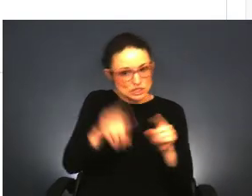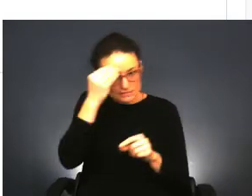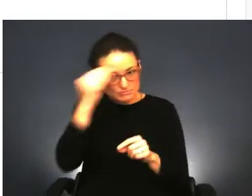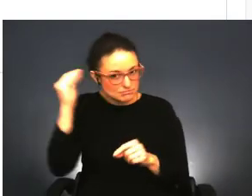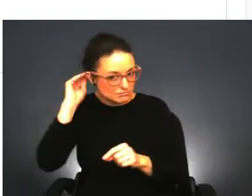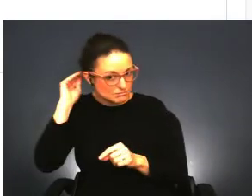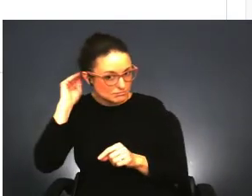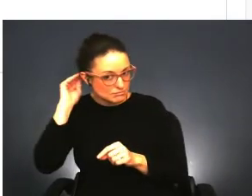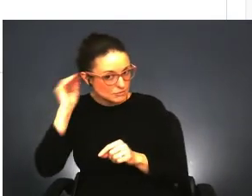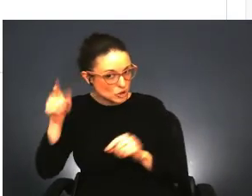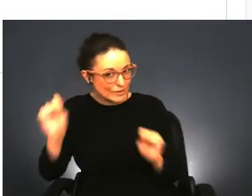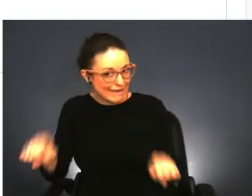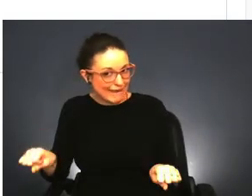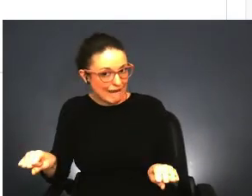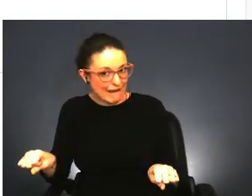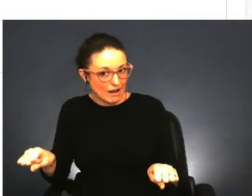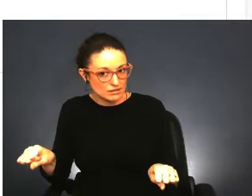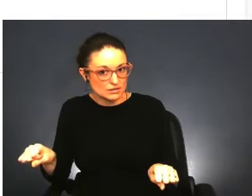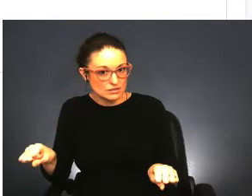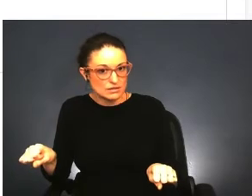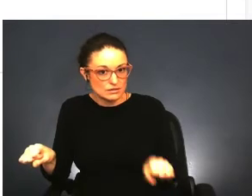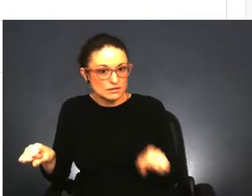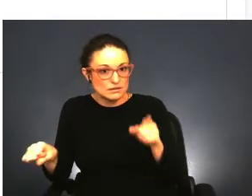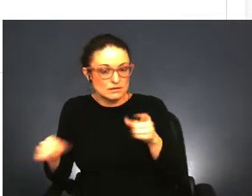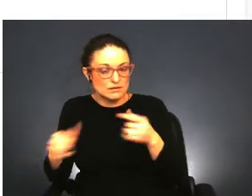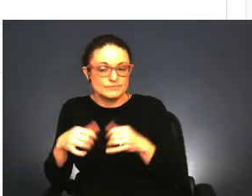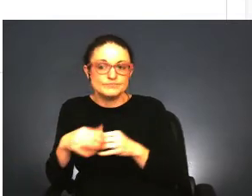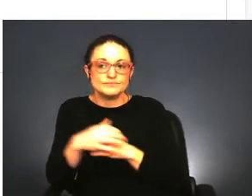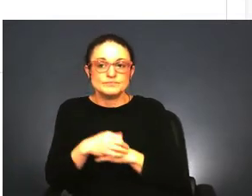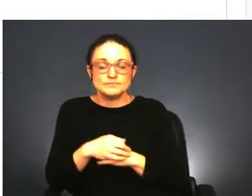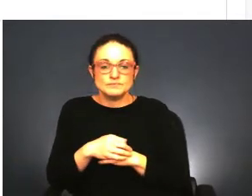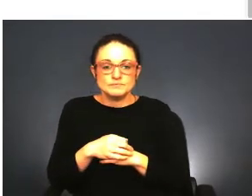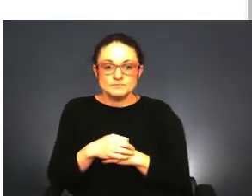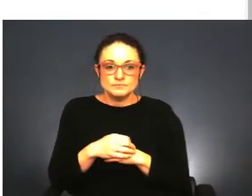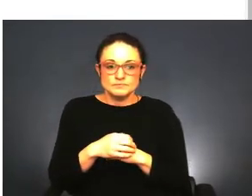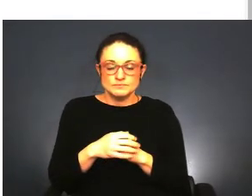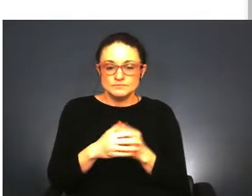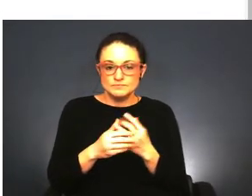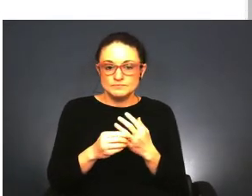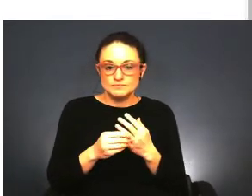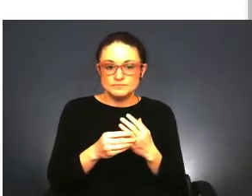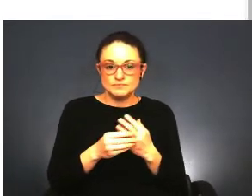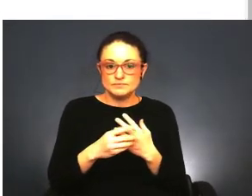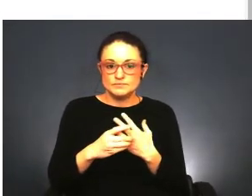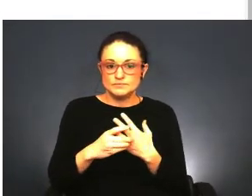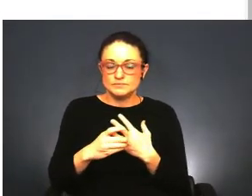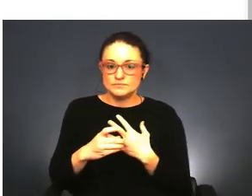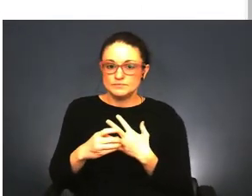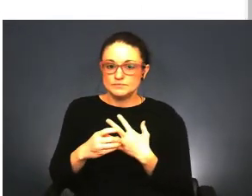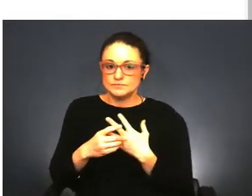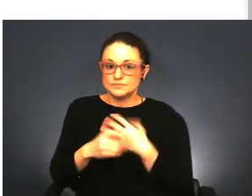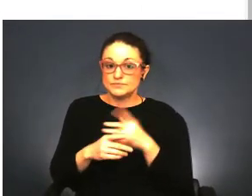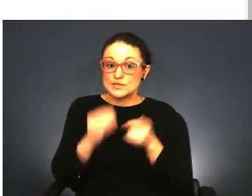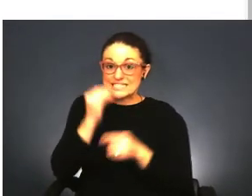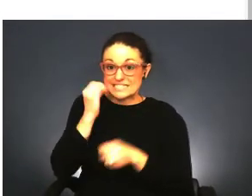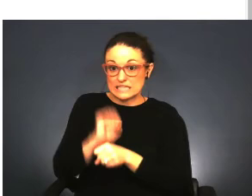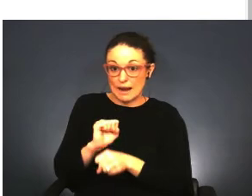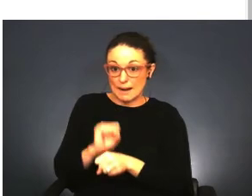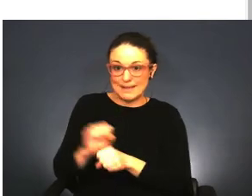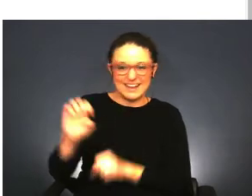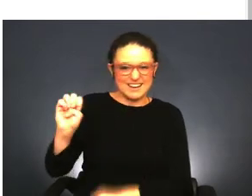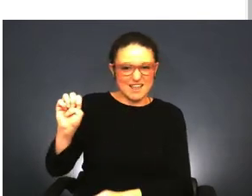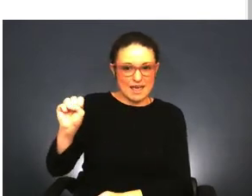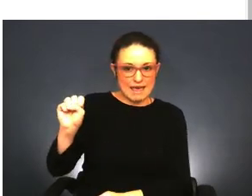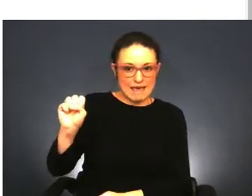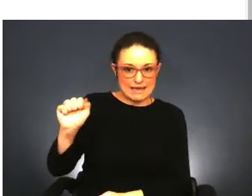do that. This is still assignment A1. Okay, so this assignment is an essay assignment,